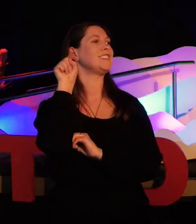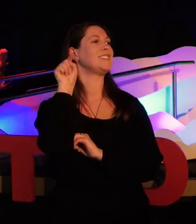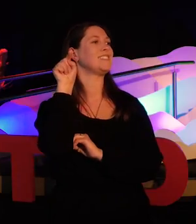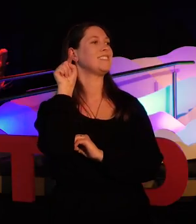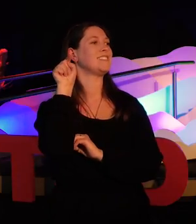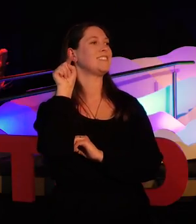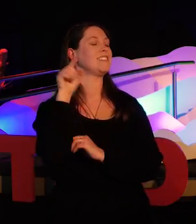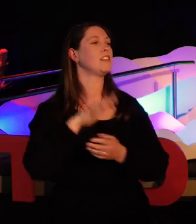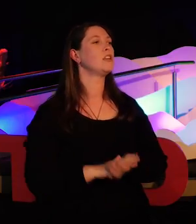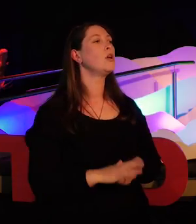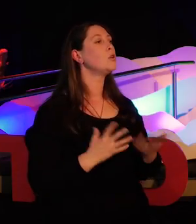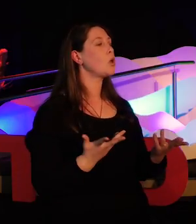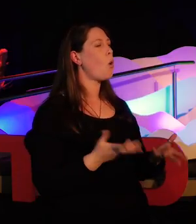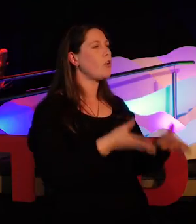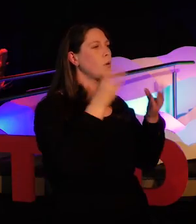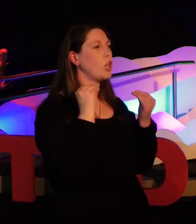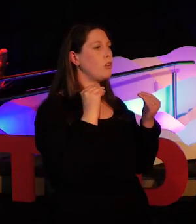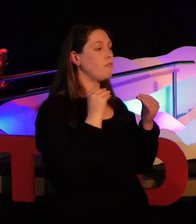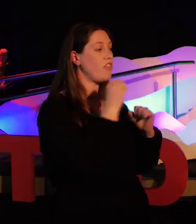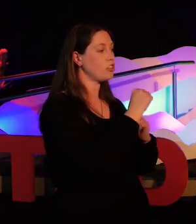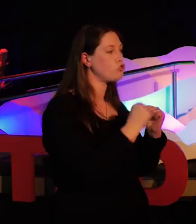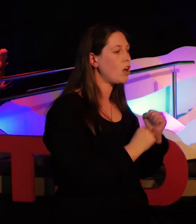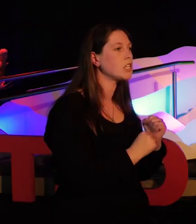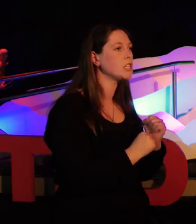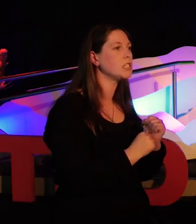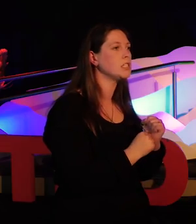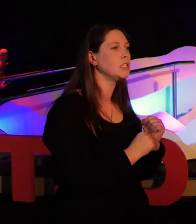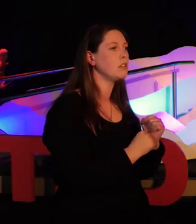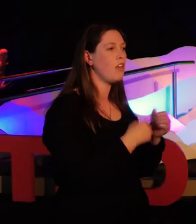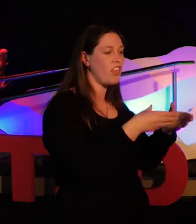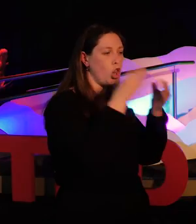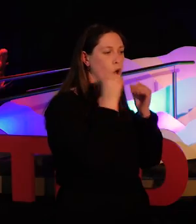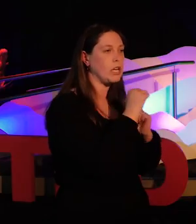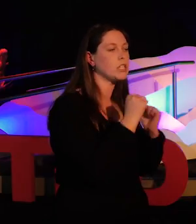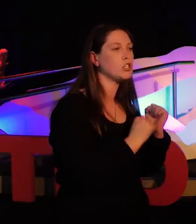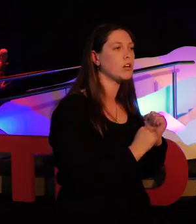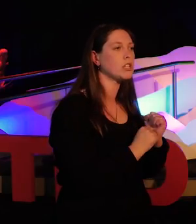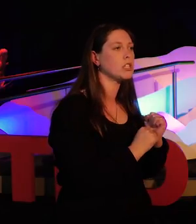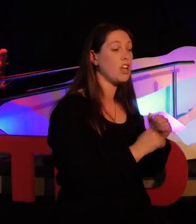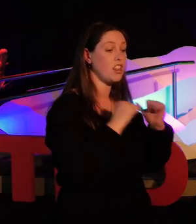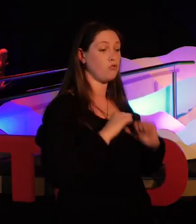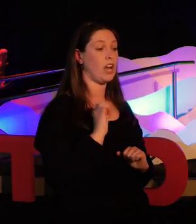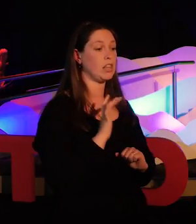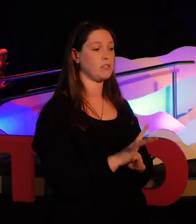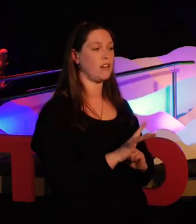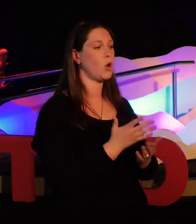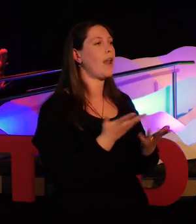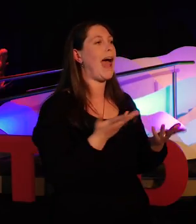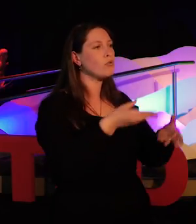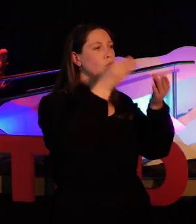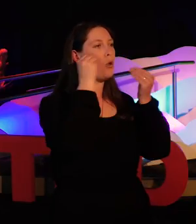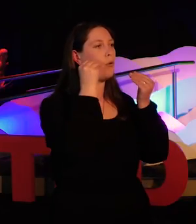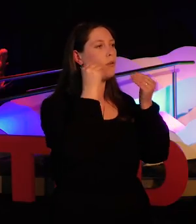So what have we learned from the overall story? They have a structure to their learning. They've trained themselves on how to